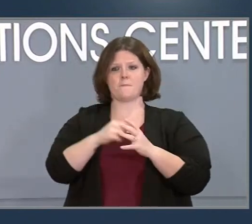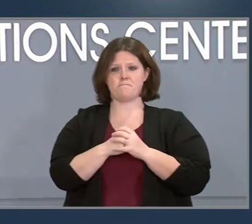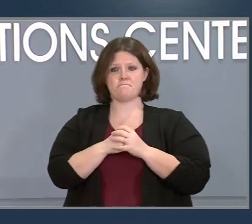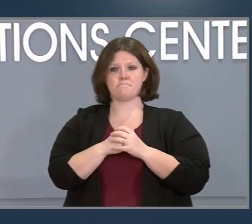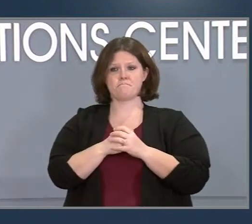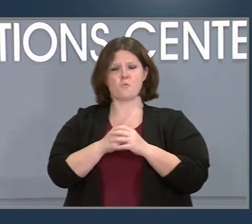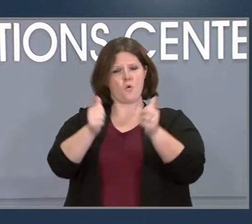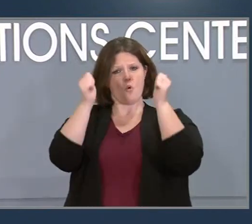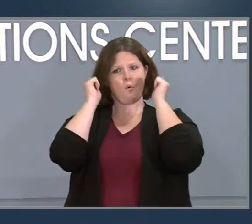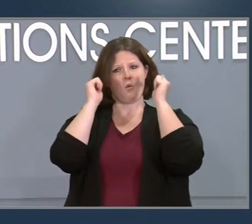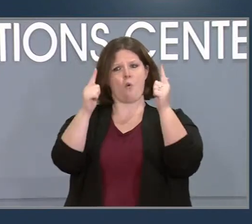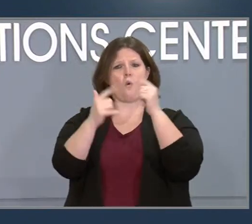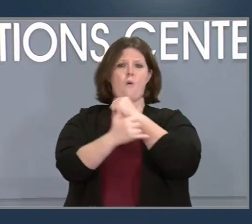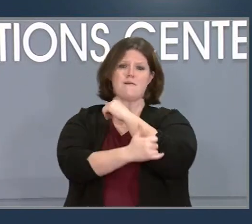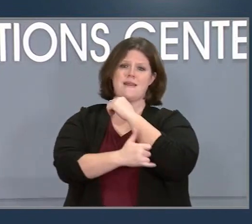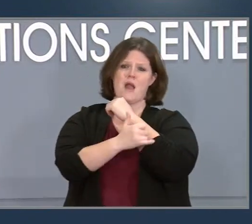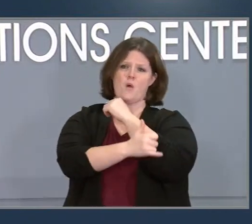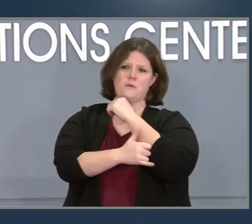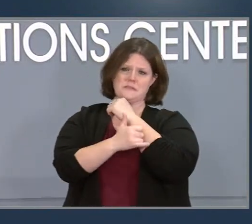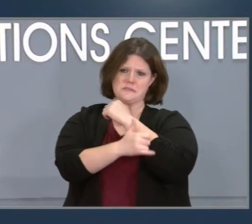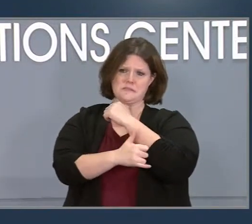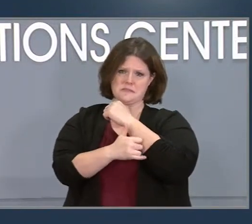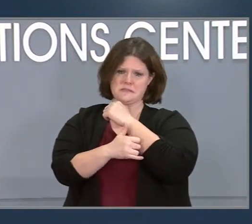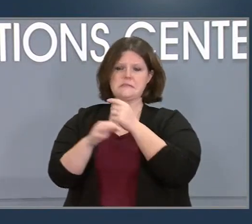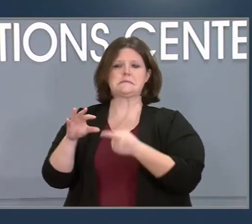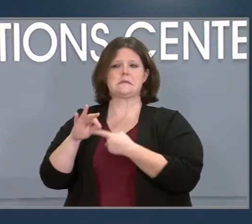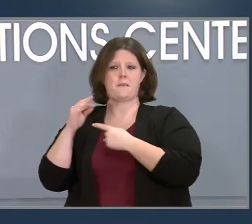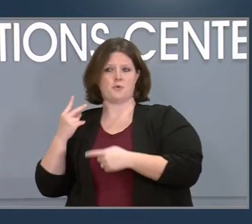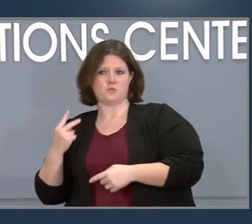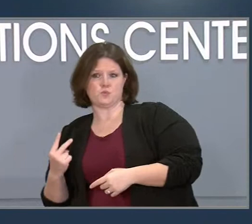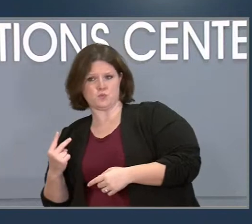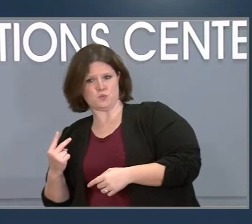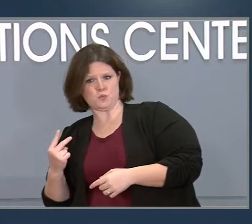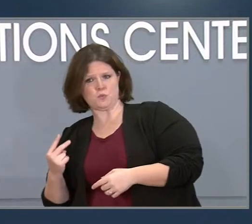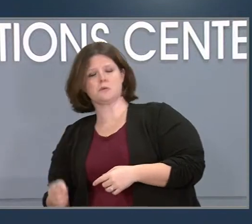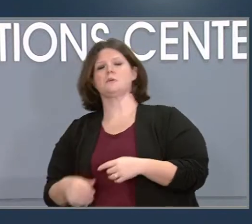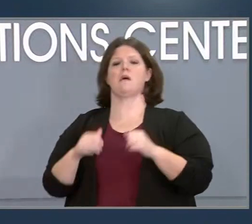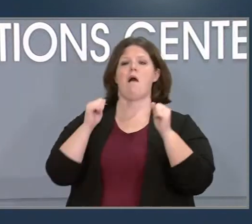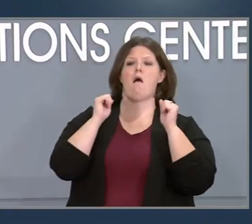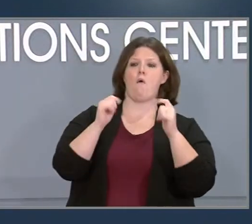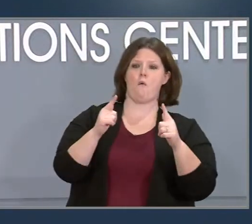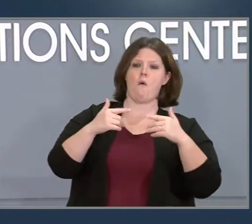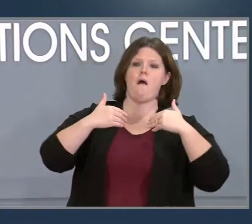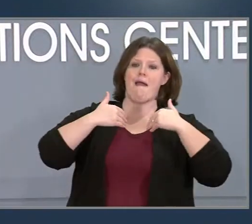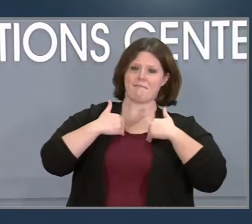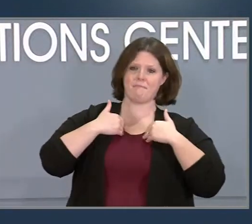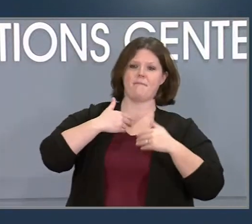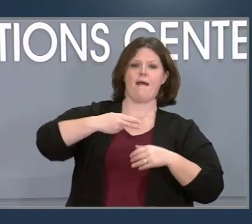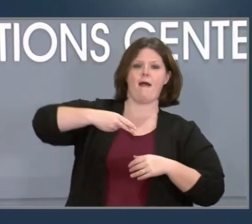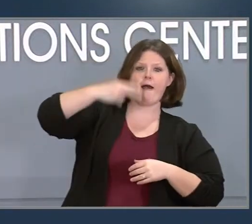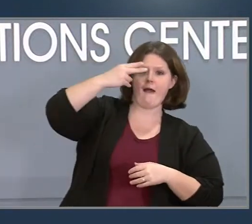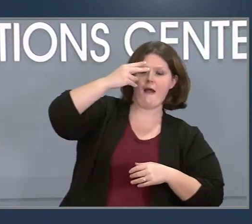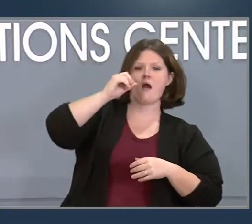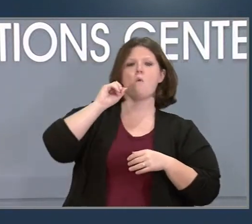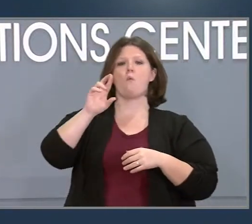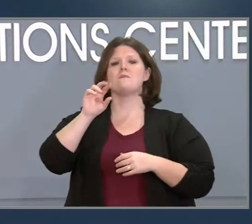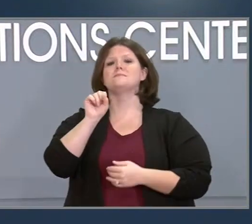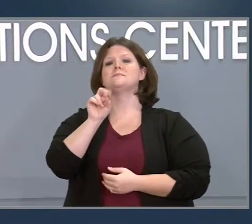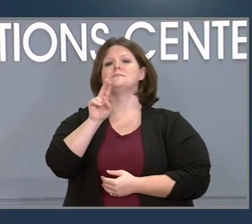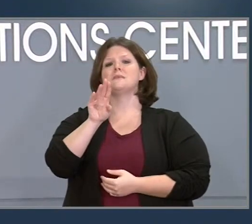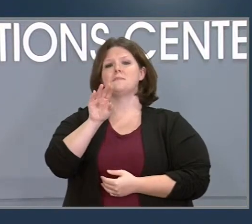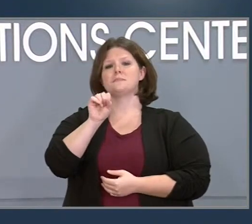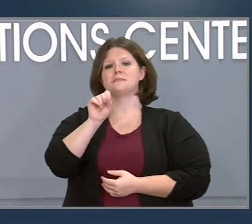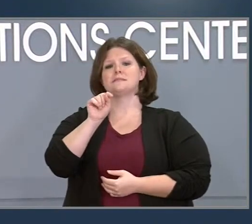Carolina counties are either red with the highest levels of virus transmission or orange with substantial levels of transmission.